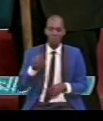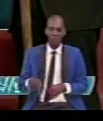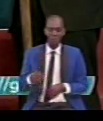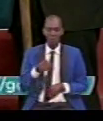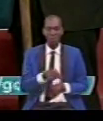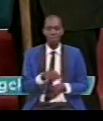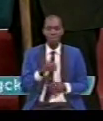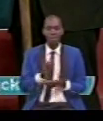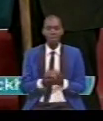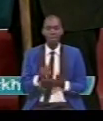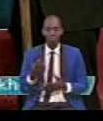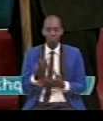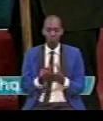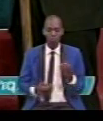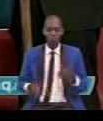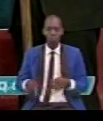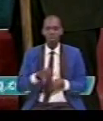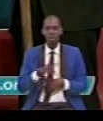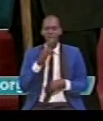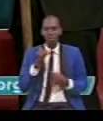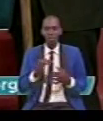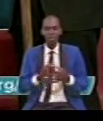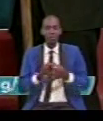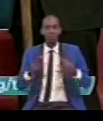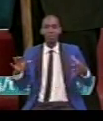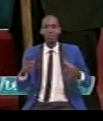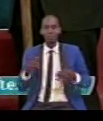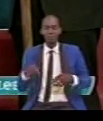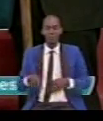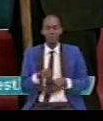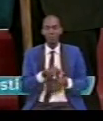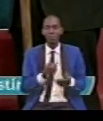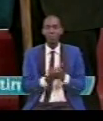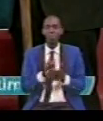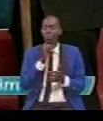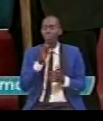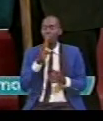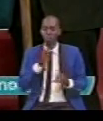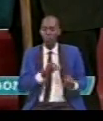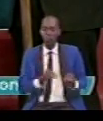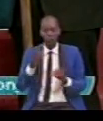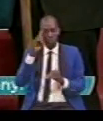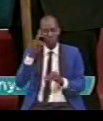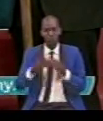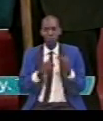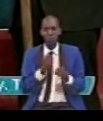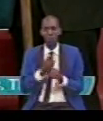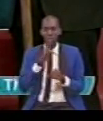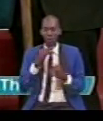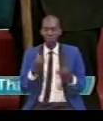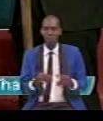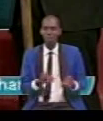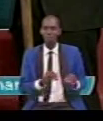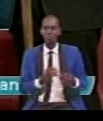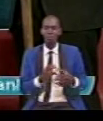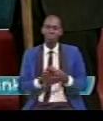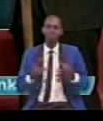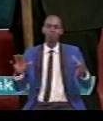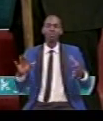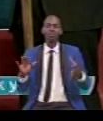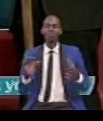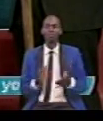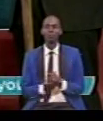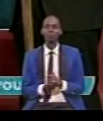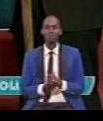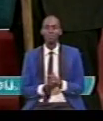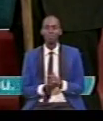are now loosed. Her legs, which have not been moving for 2 years, are now loosed. Walk